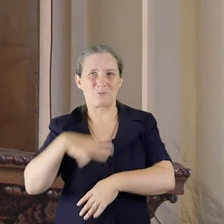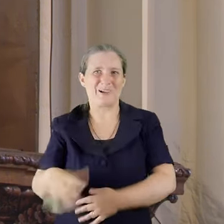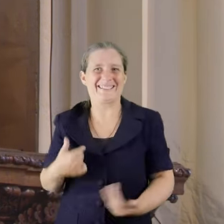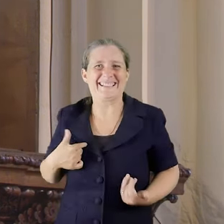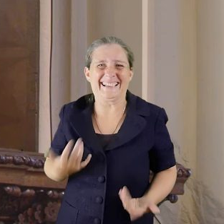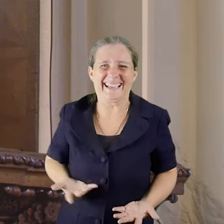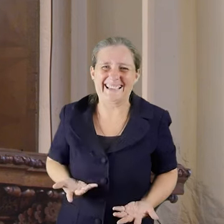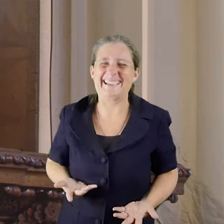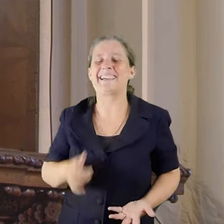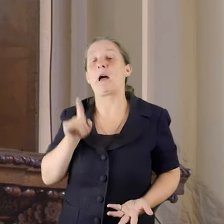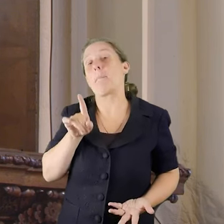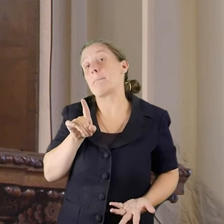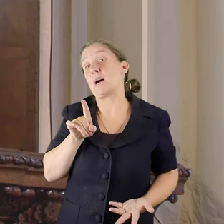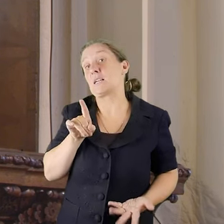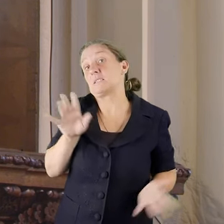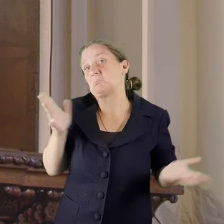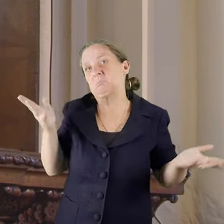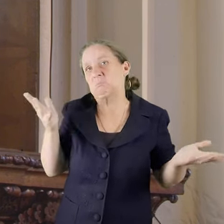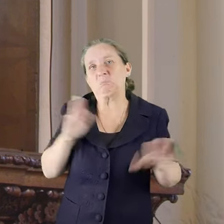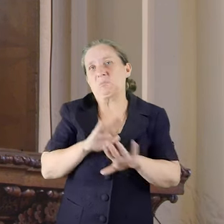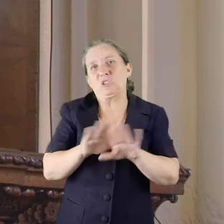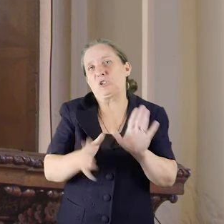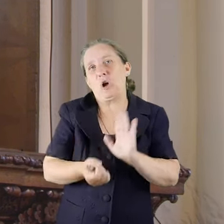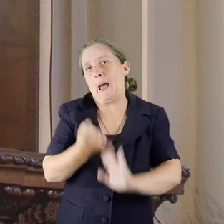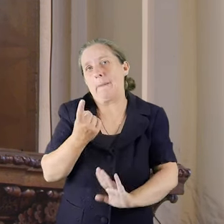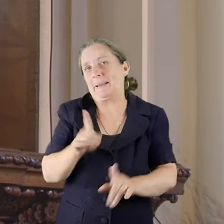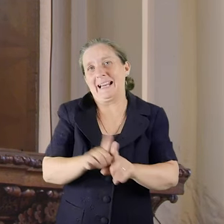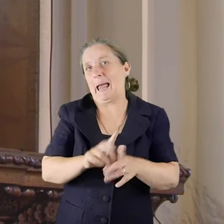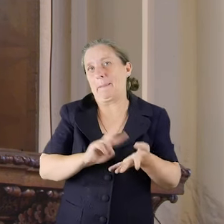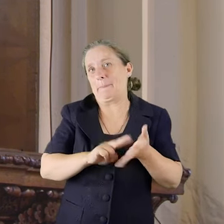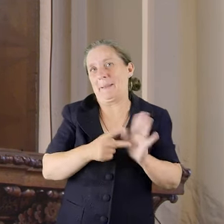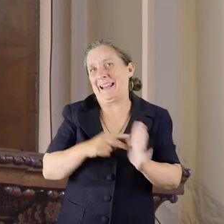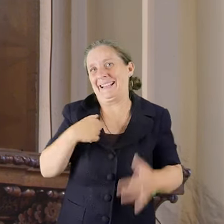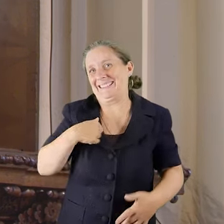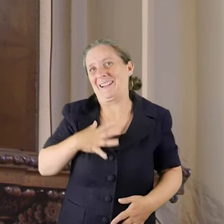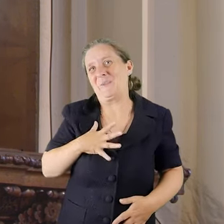But as you can see, things didn't quite work out as I'd hoped.